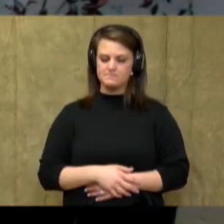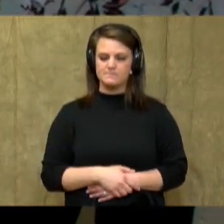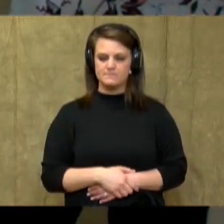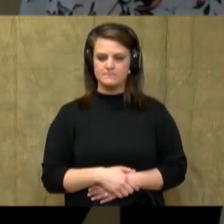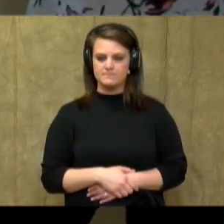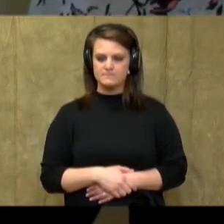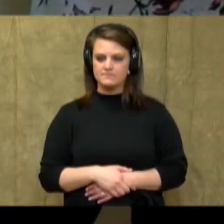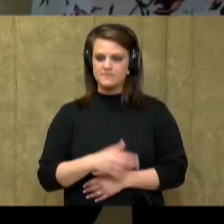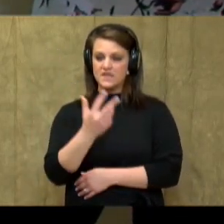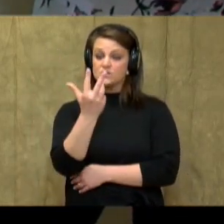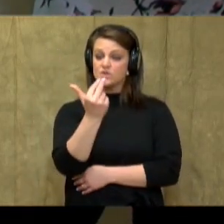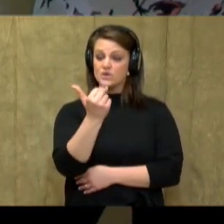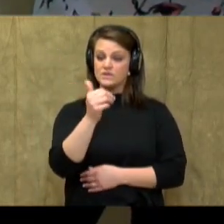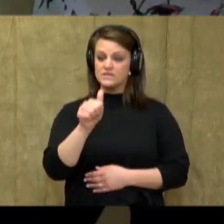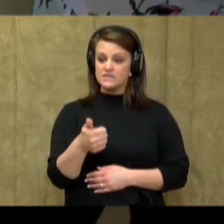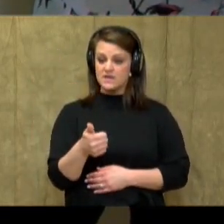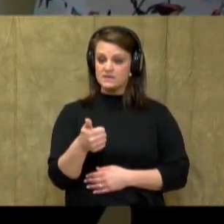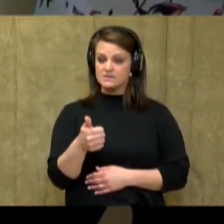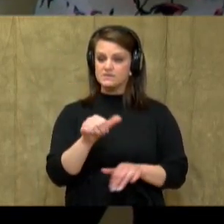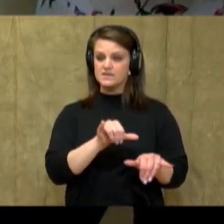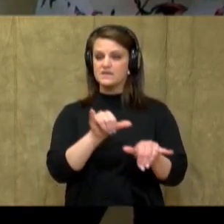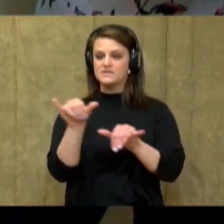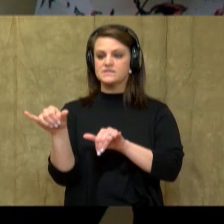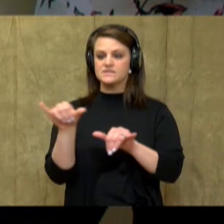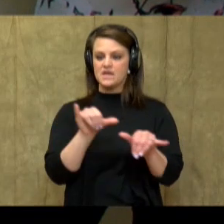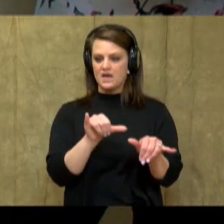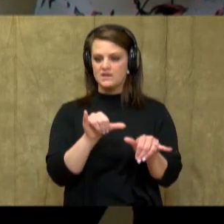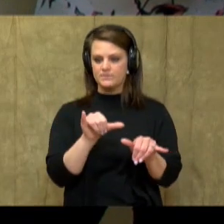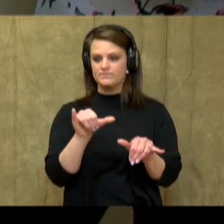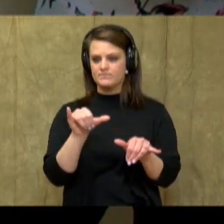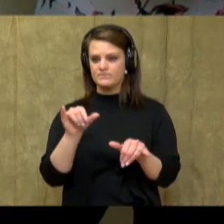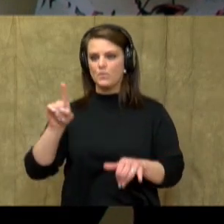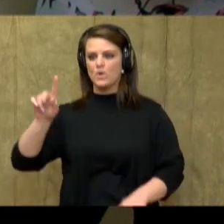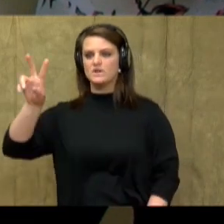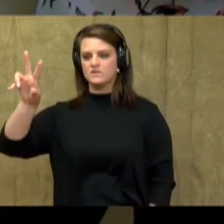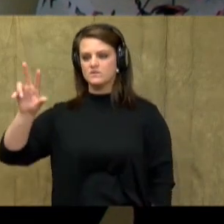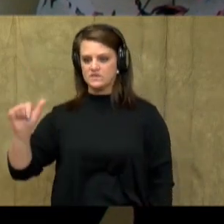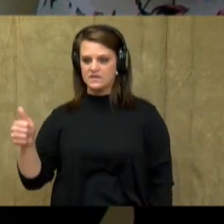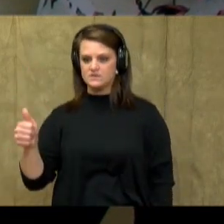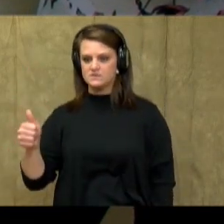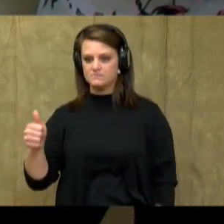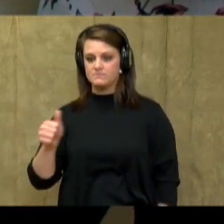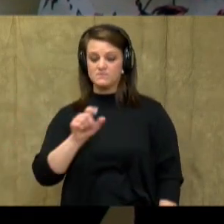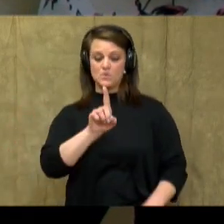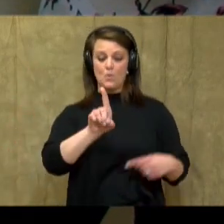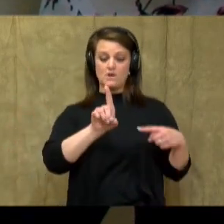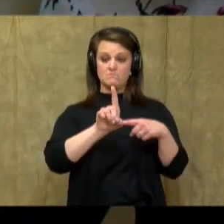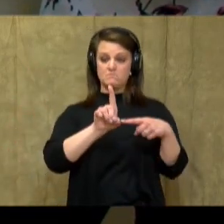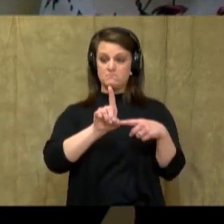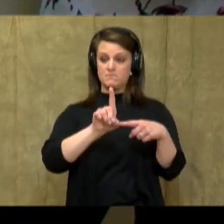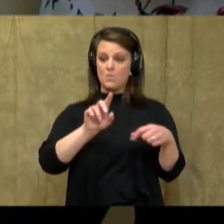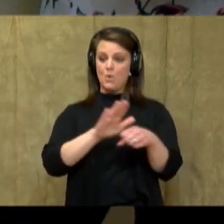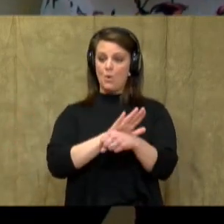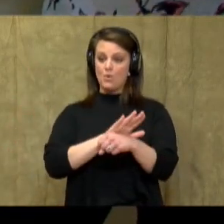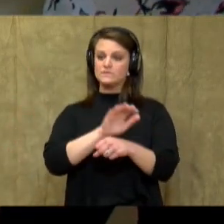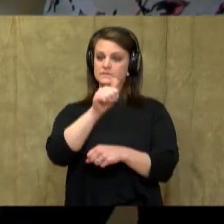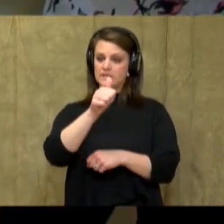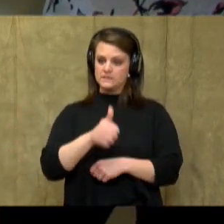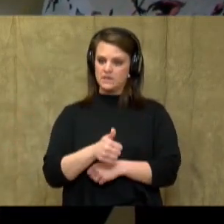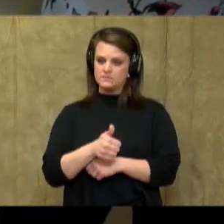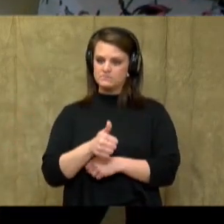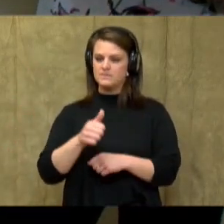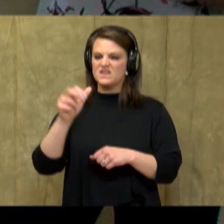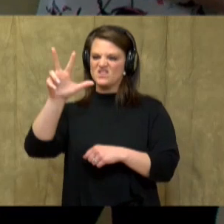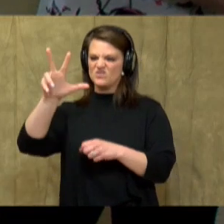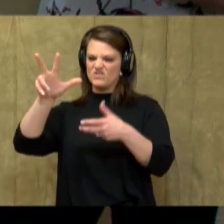3/10. So 13/10 is the same thing as 1 3/10. 1 whole, because 1 whole is 10/10, and then